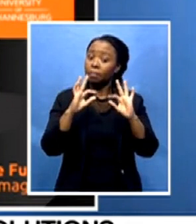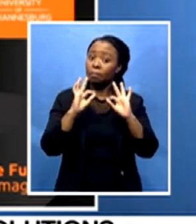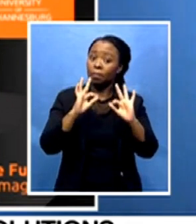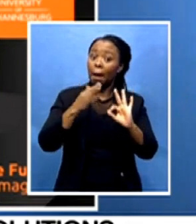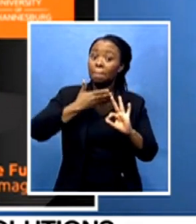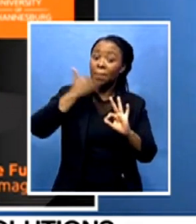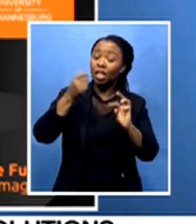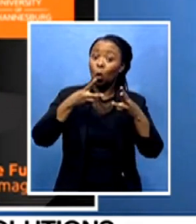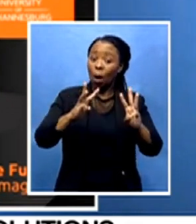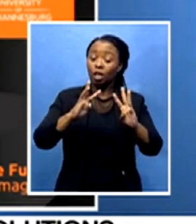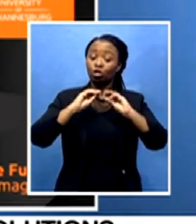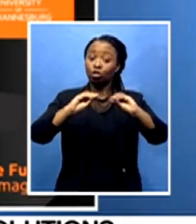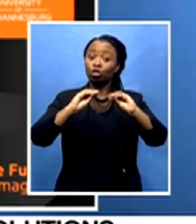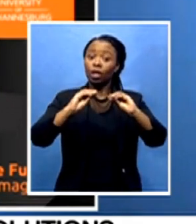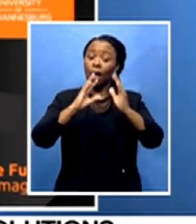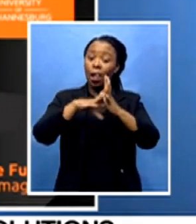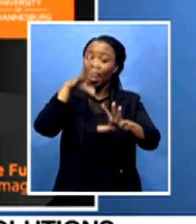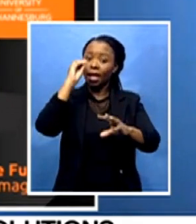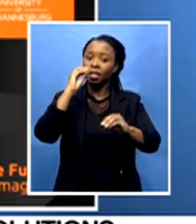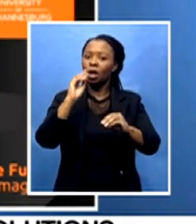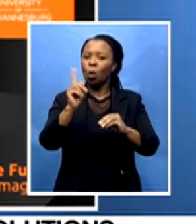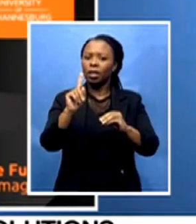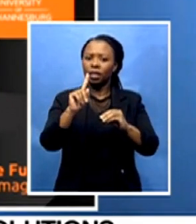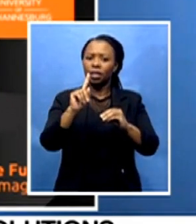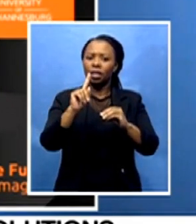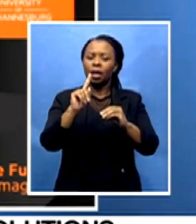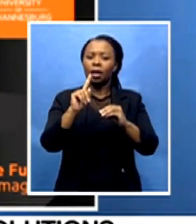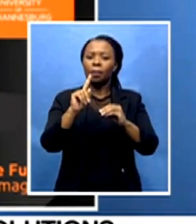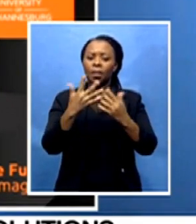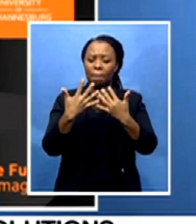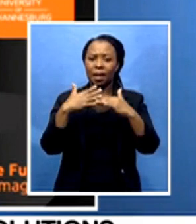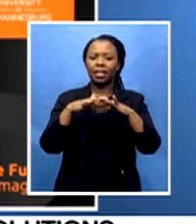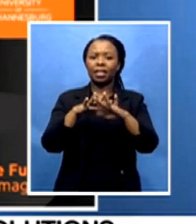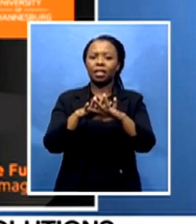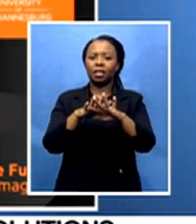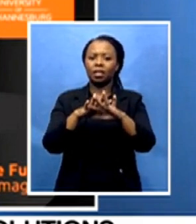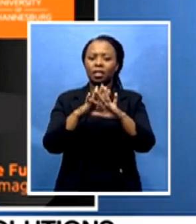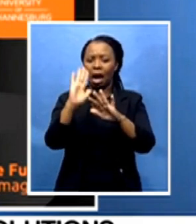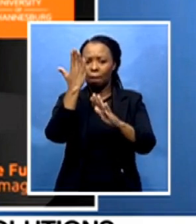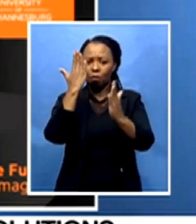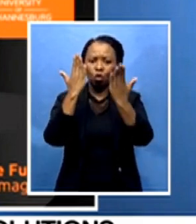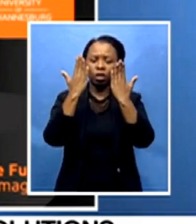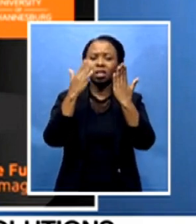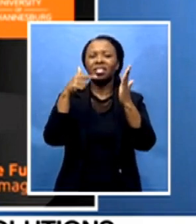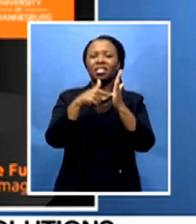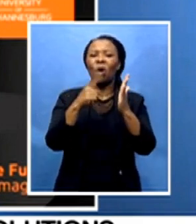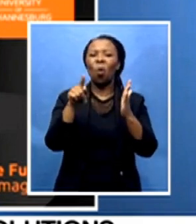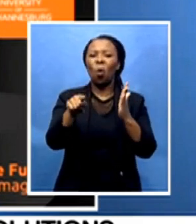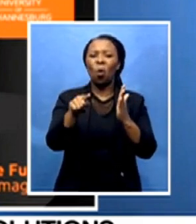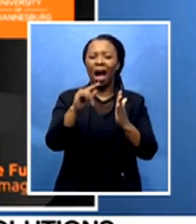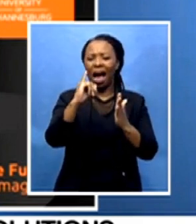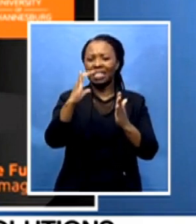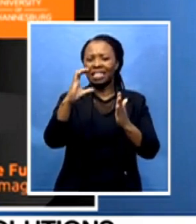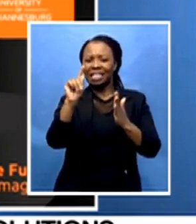is a blended approach, right. Capitalizing on the ICTs, but also understanding the